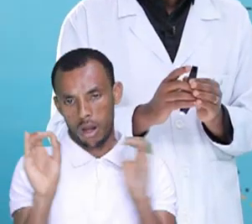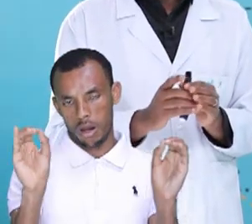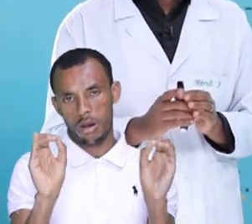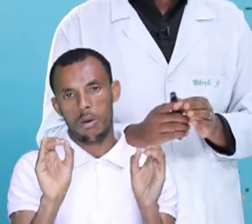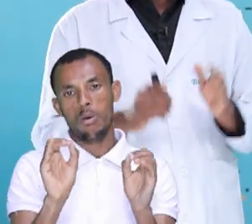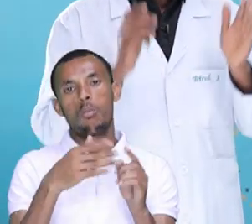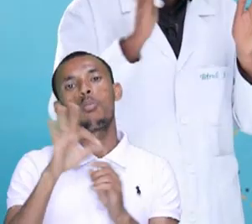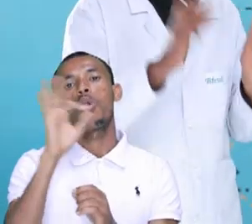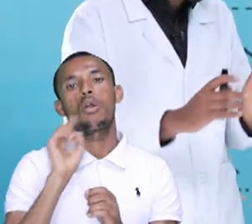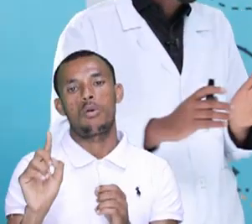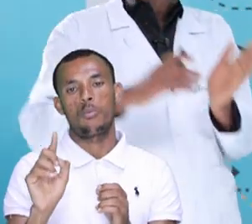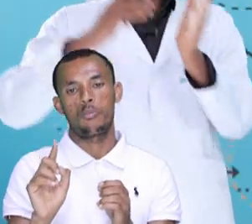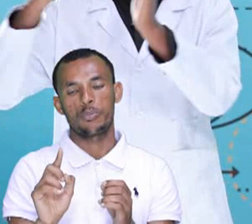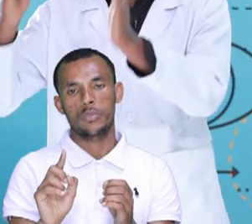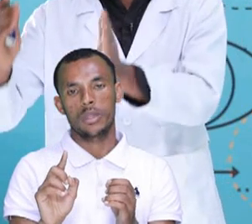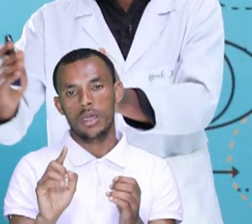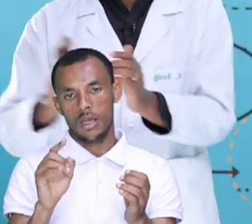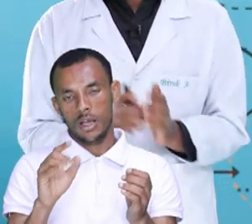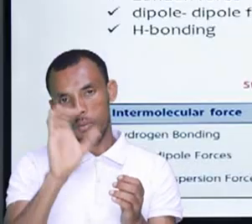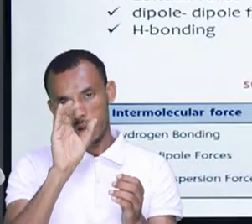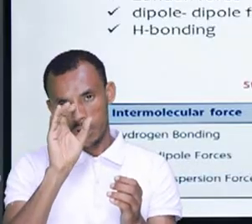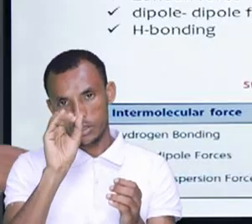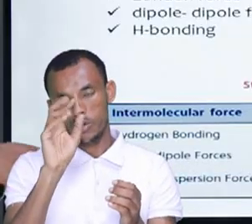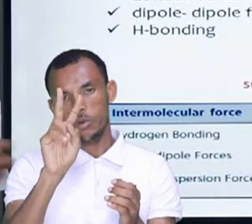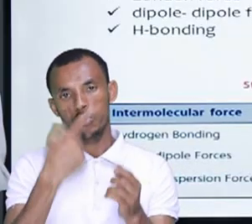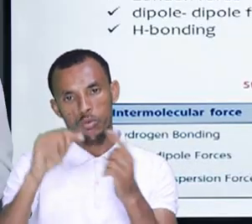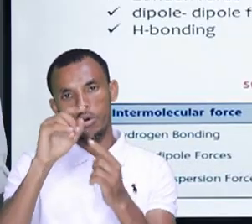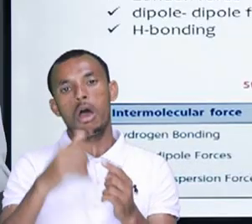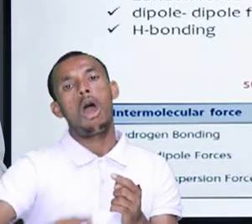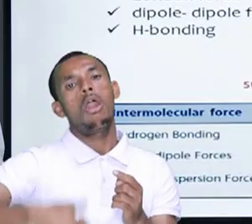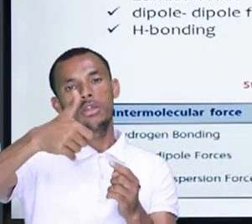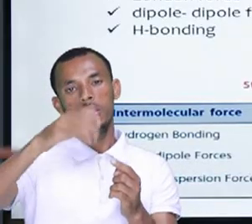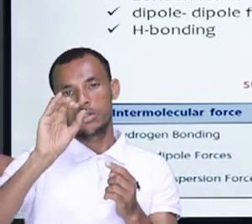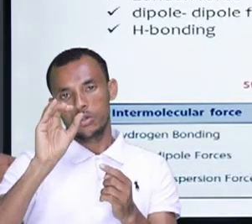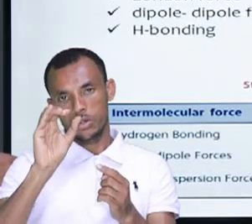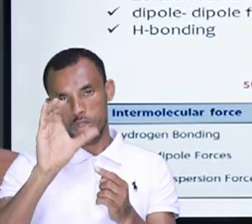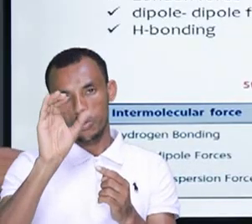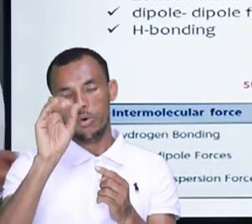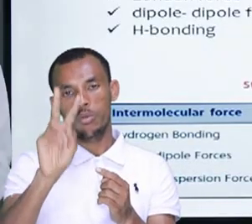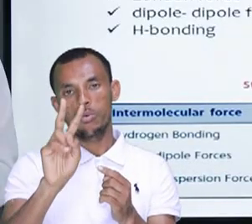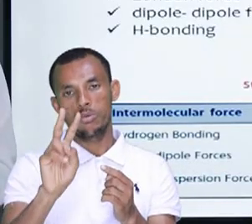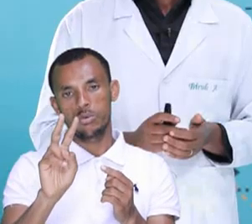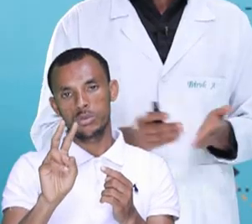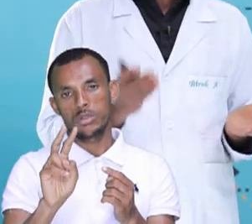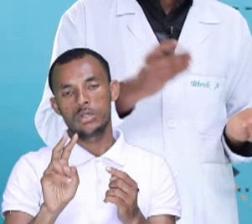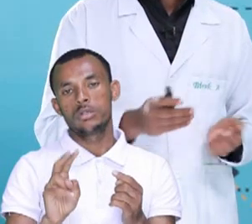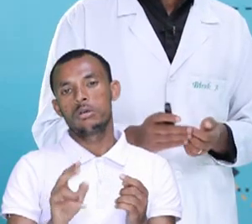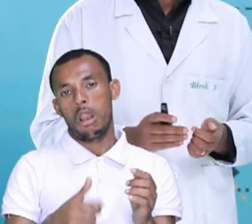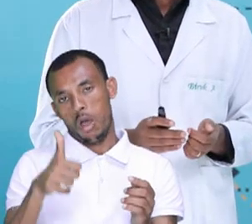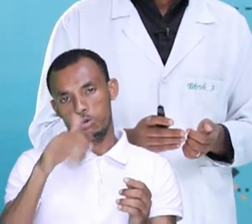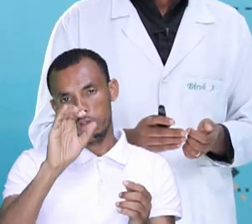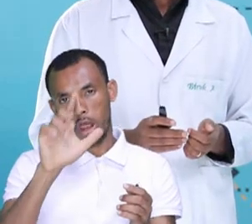force of attraction, carbon dioxide with another carbon dioxide, is non-polar bond. Another example, Cl2. Cl2